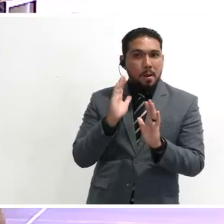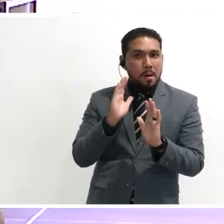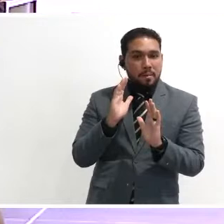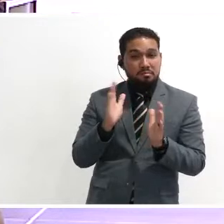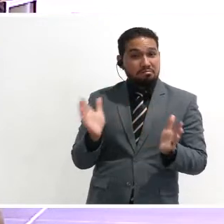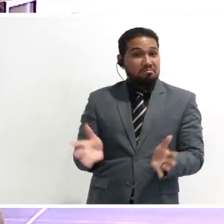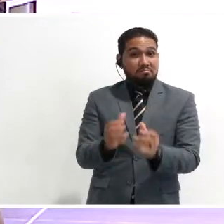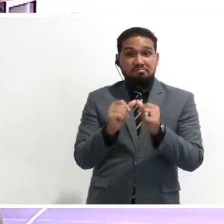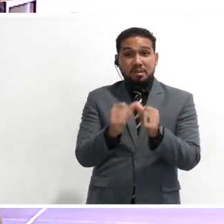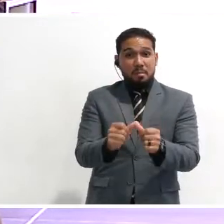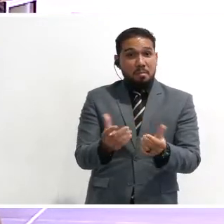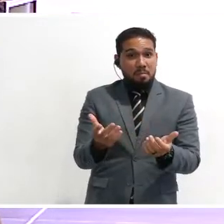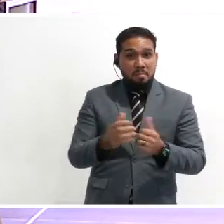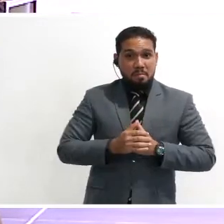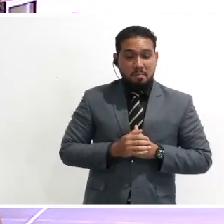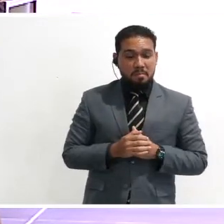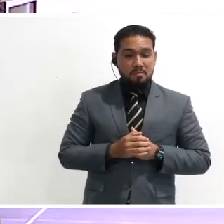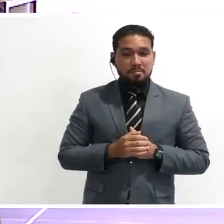Okay.